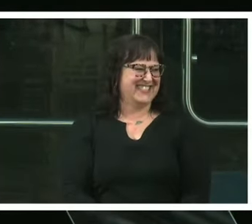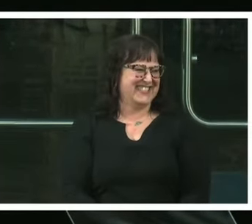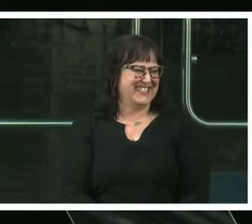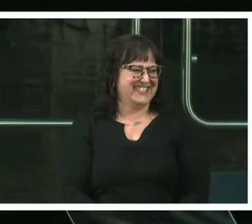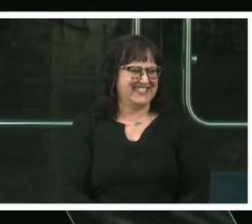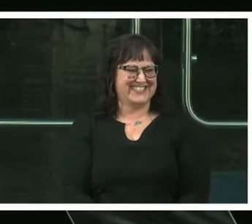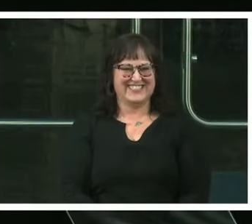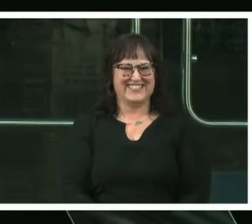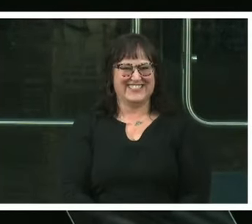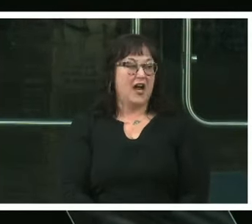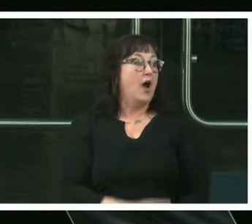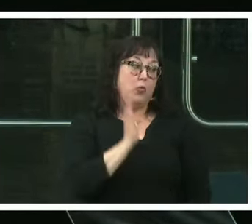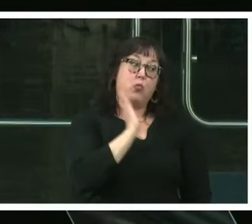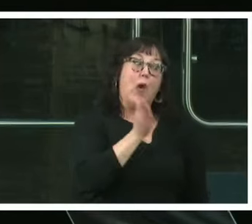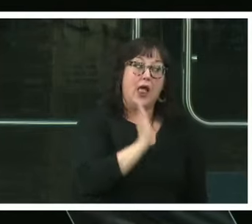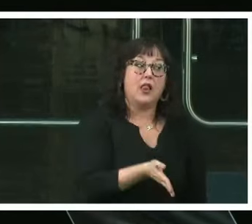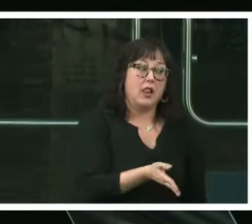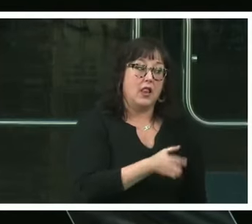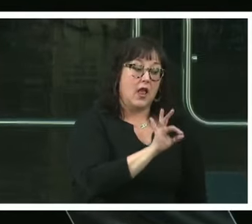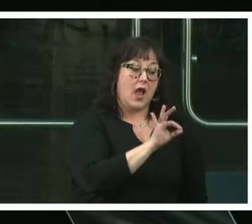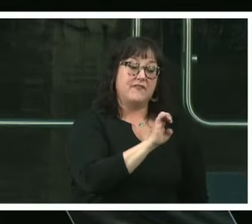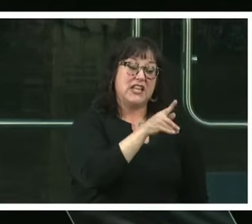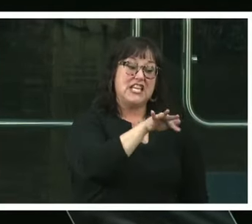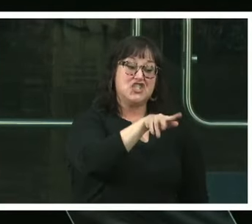We're gonna do it, Felicia.